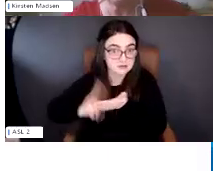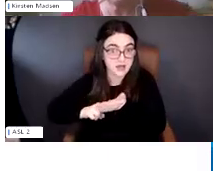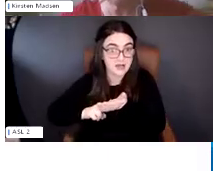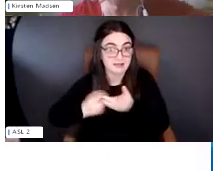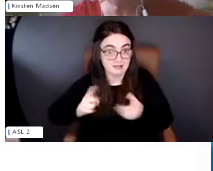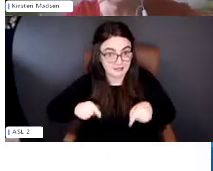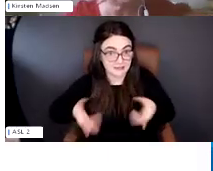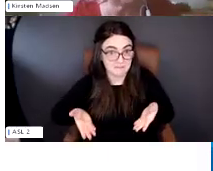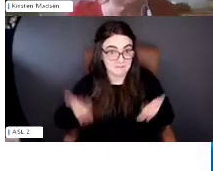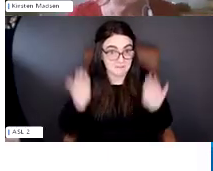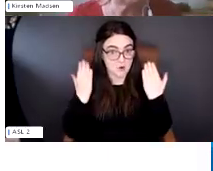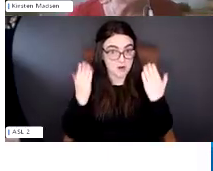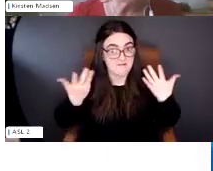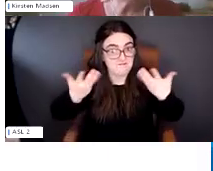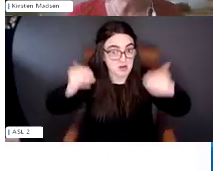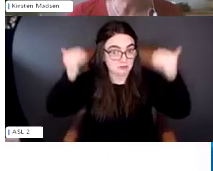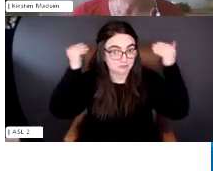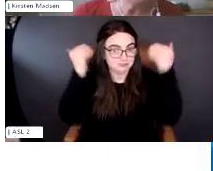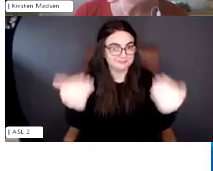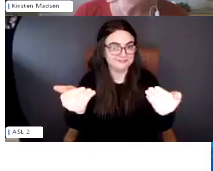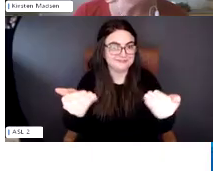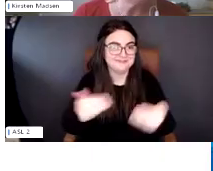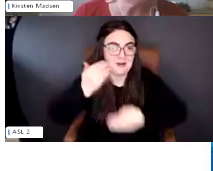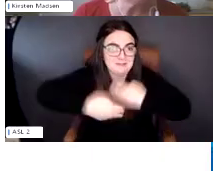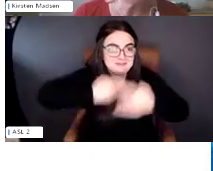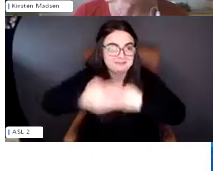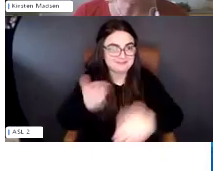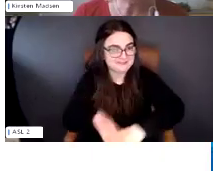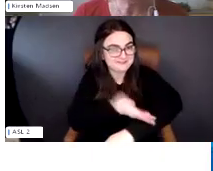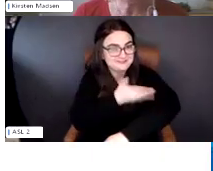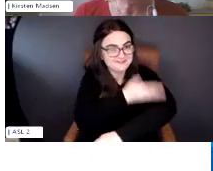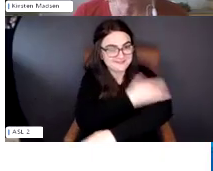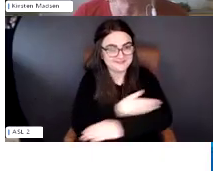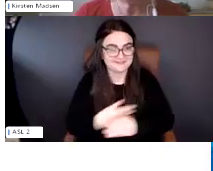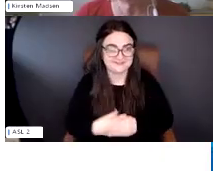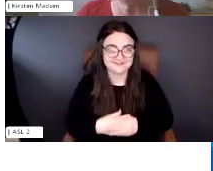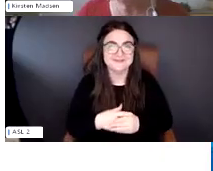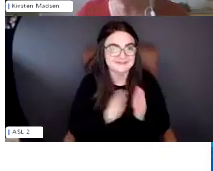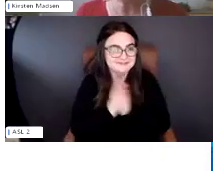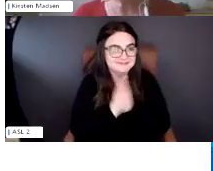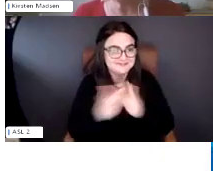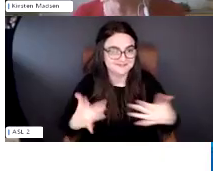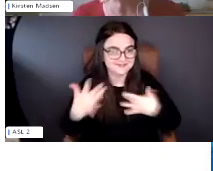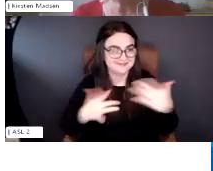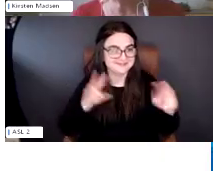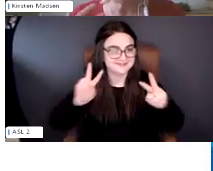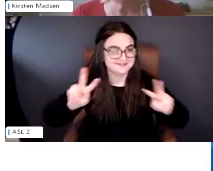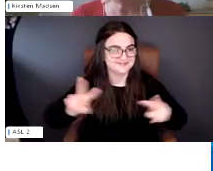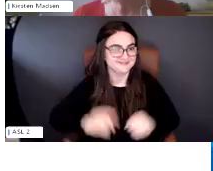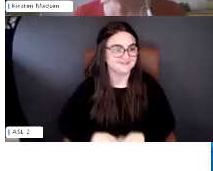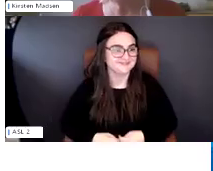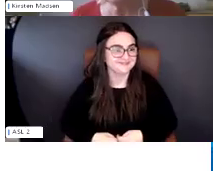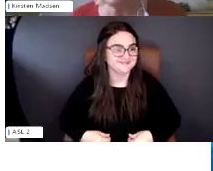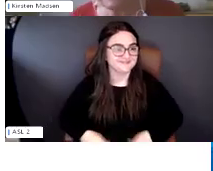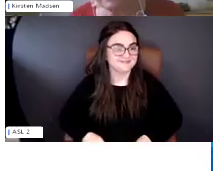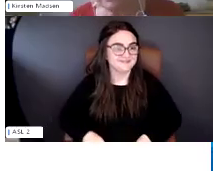and moving forward. So stay tuned. Now, as I said, I'm more than happy for